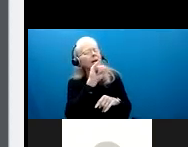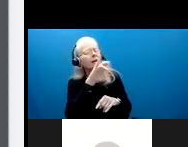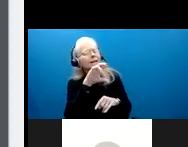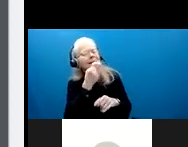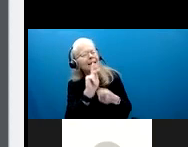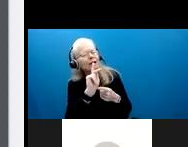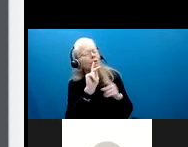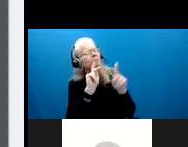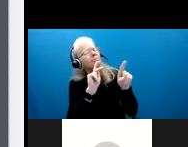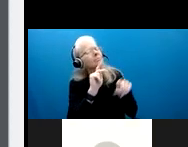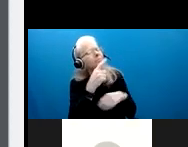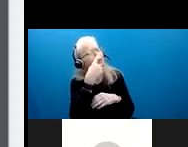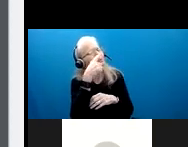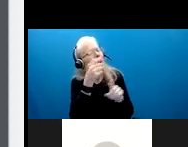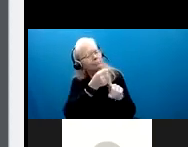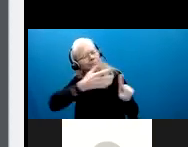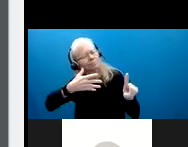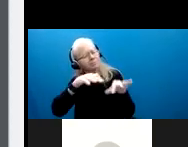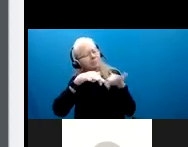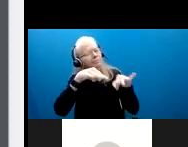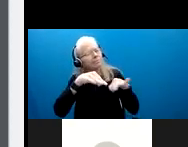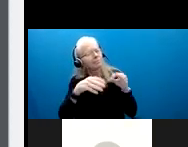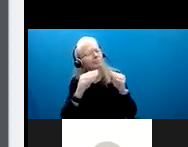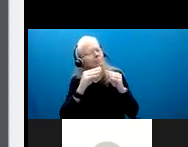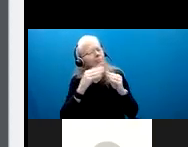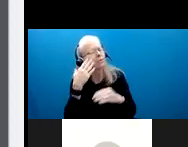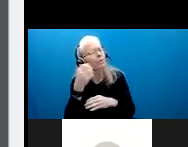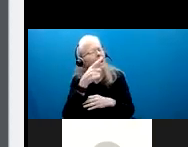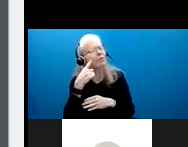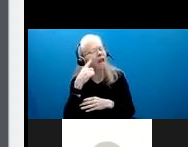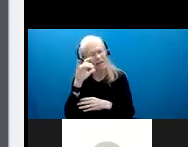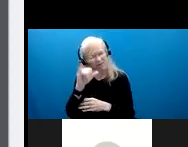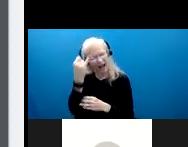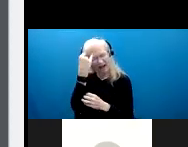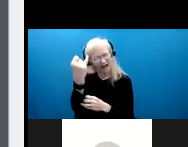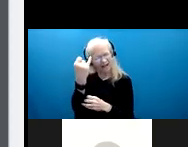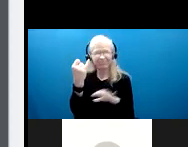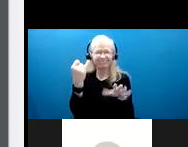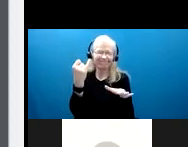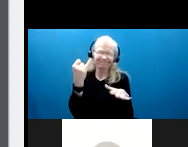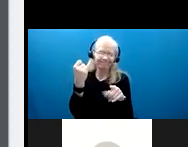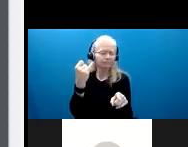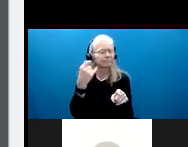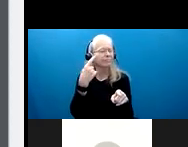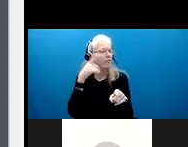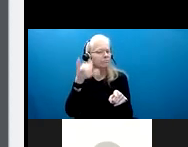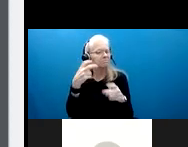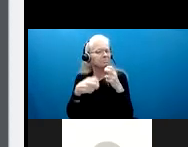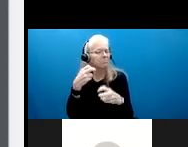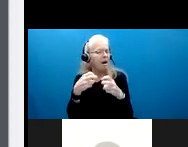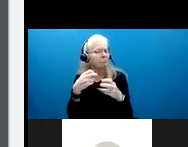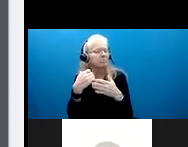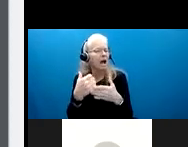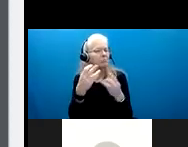think that would not be a feasible idea to solve the problem? I mean, it's not the